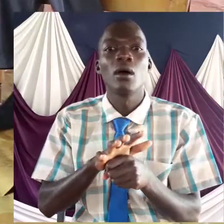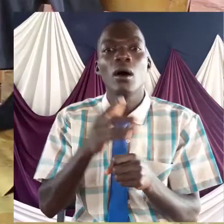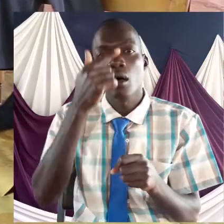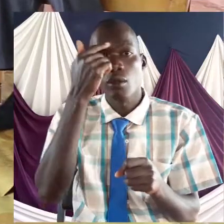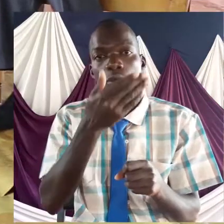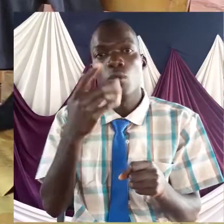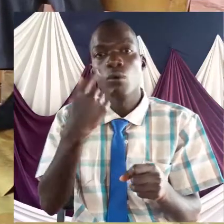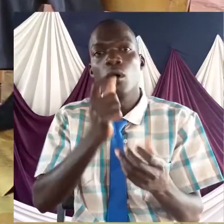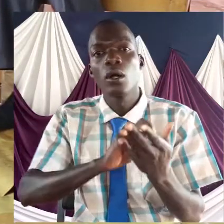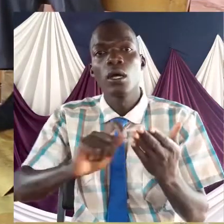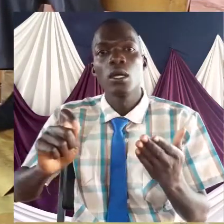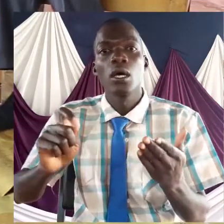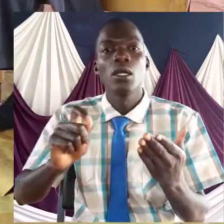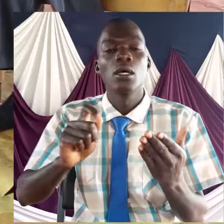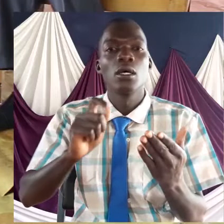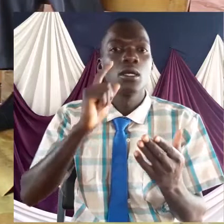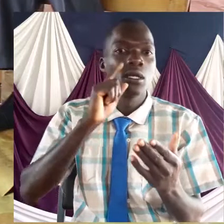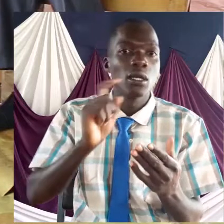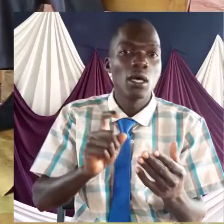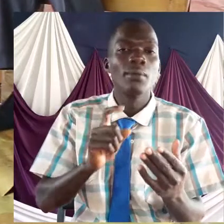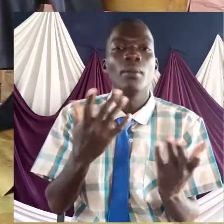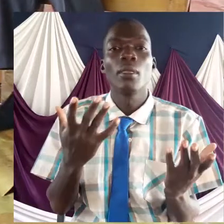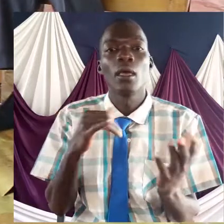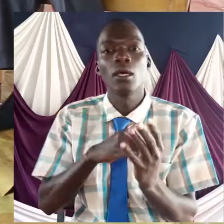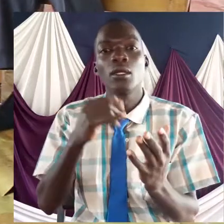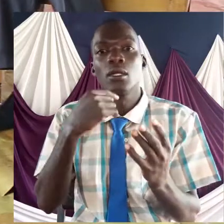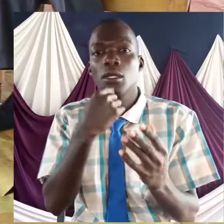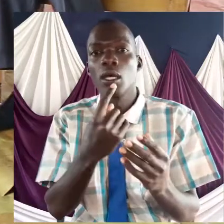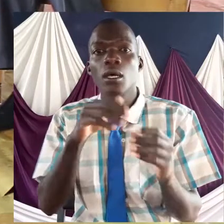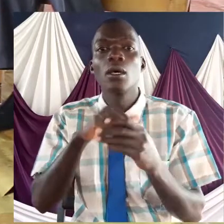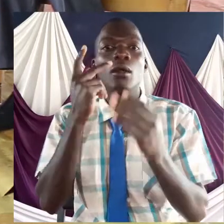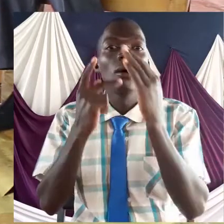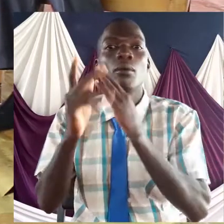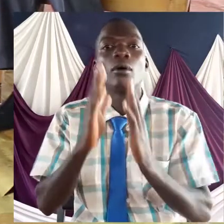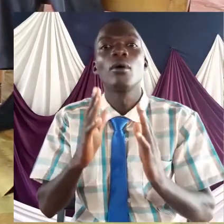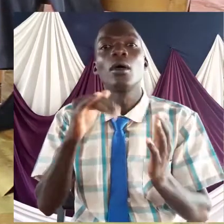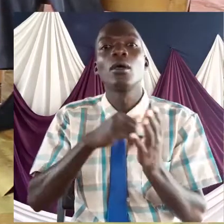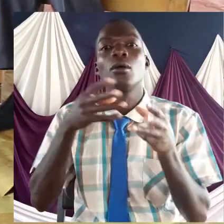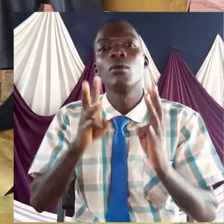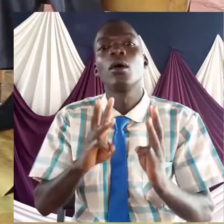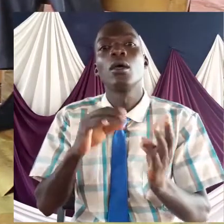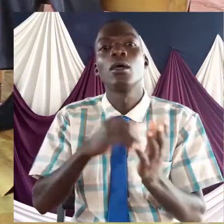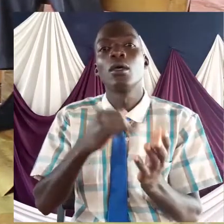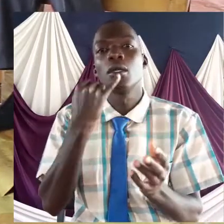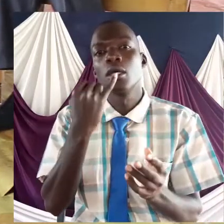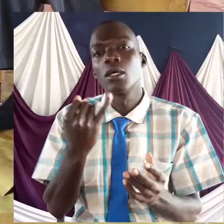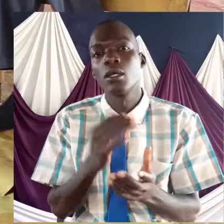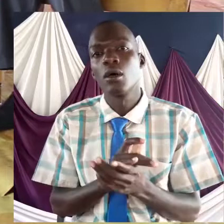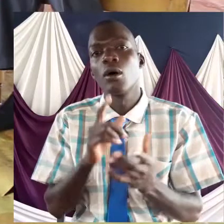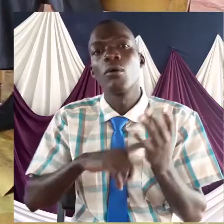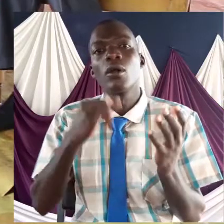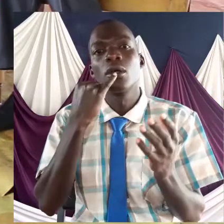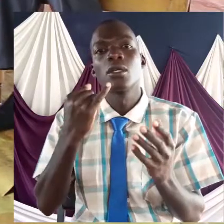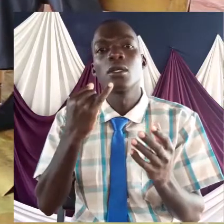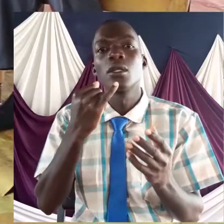those who literally take what is said in prophecy to be the way it is. What is the